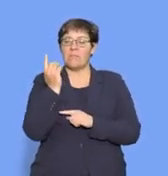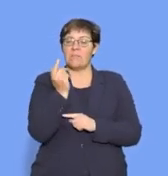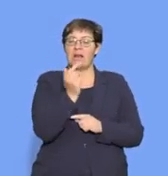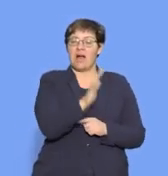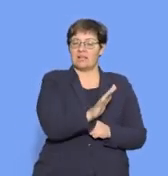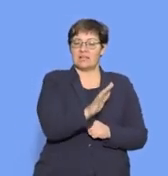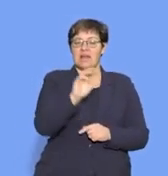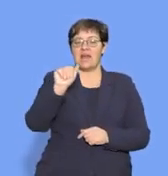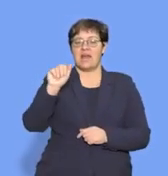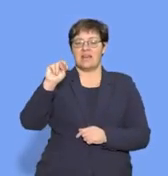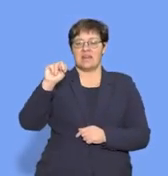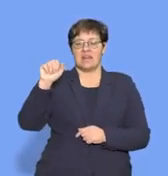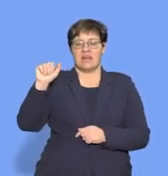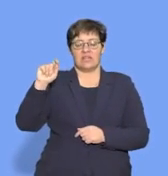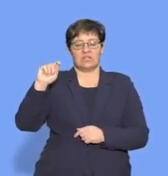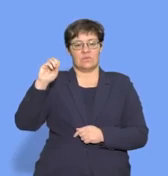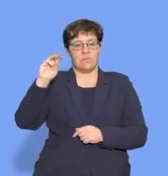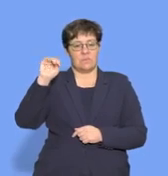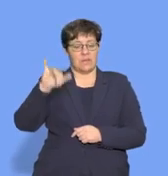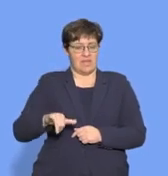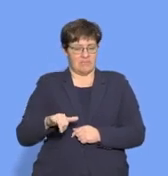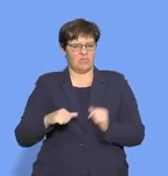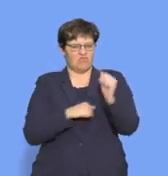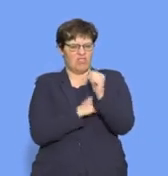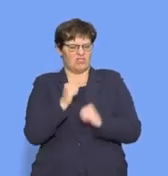of plant anatomy.